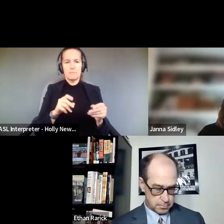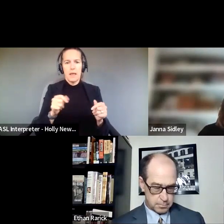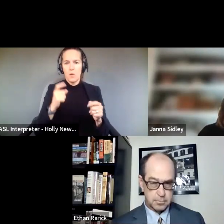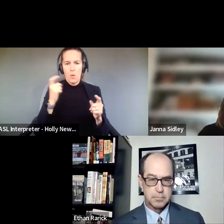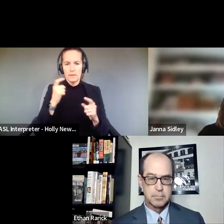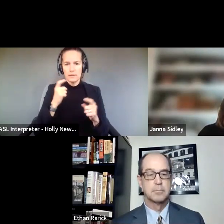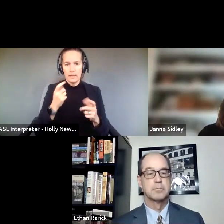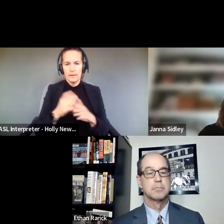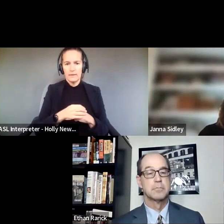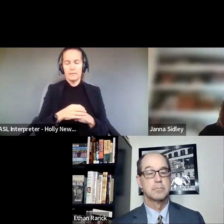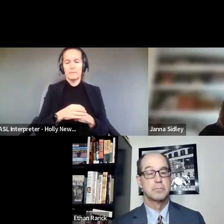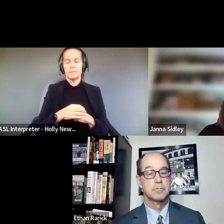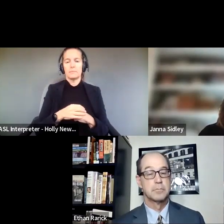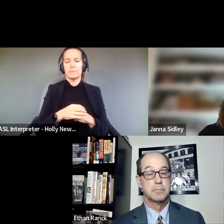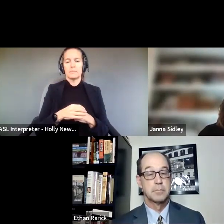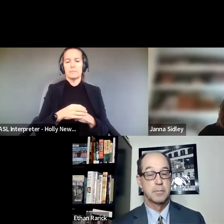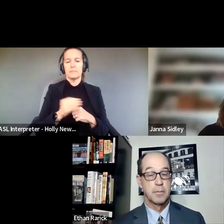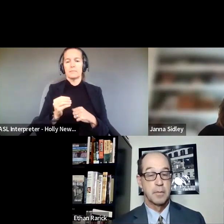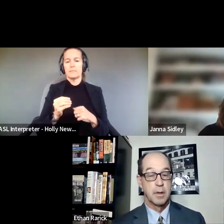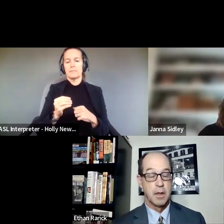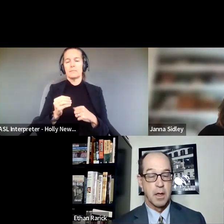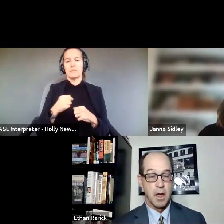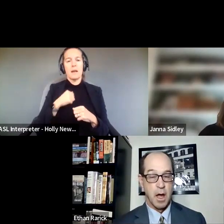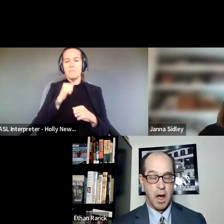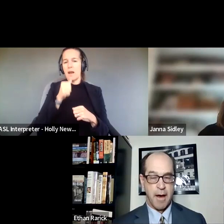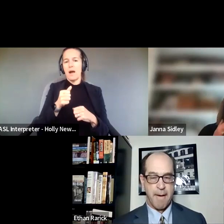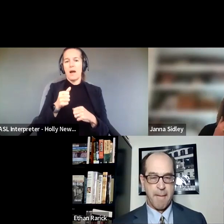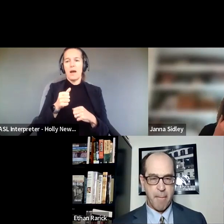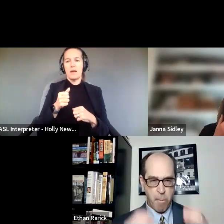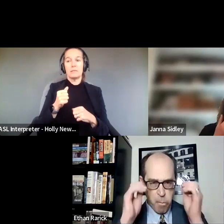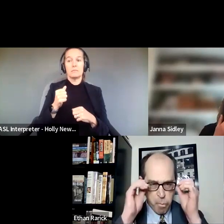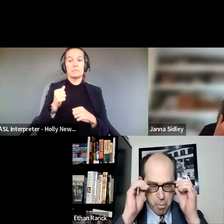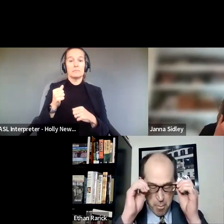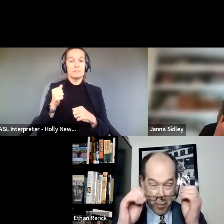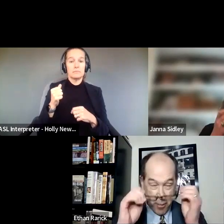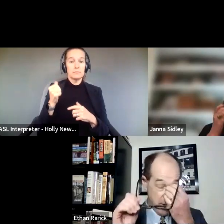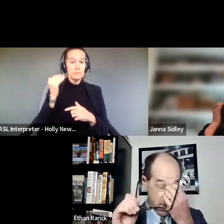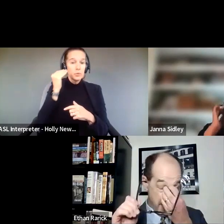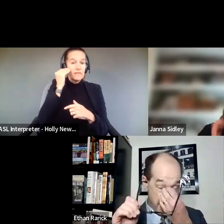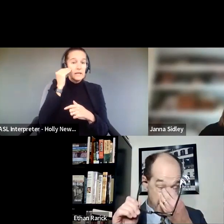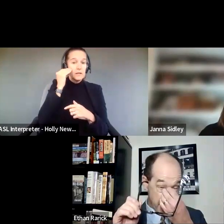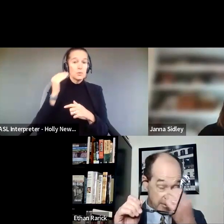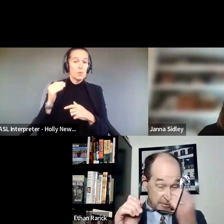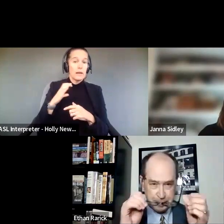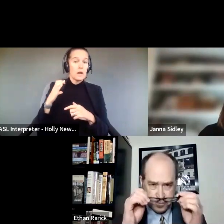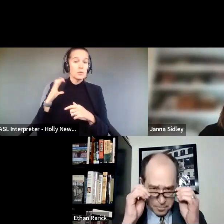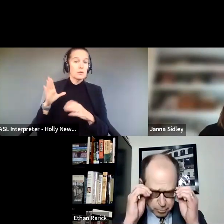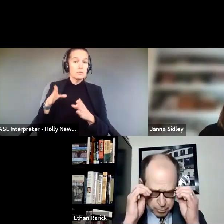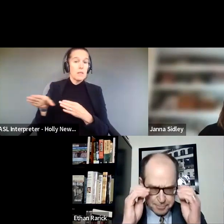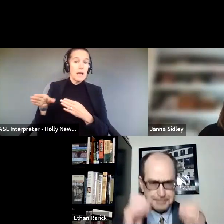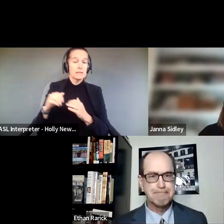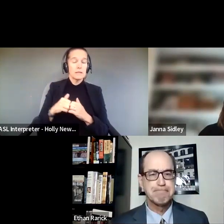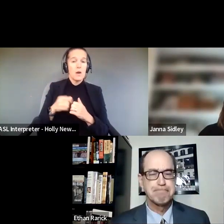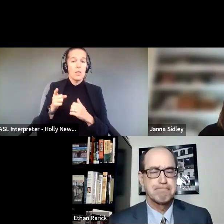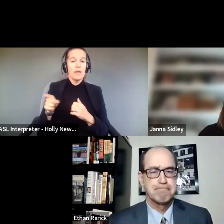wisely. And I am not privy to the council's plans on how you intend